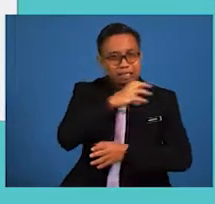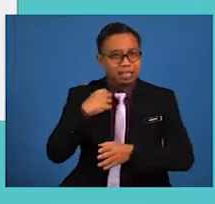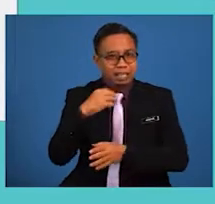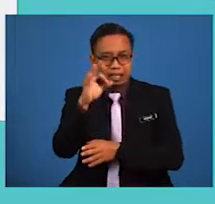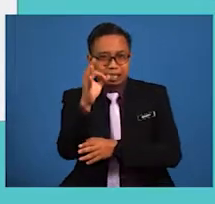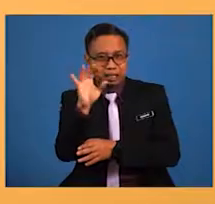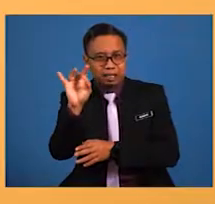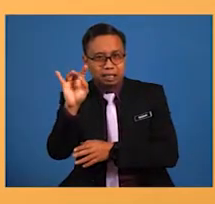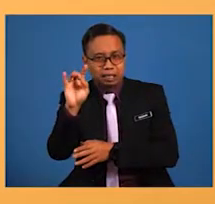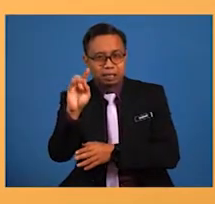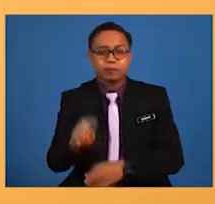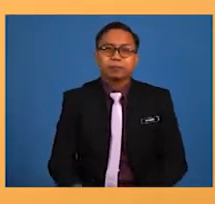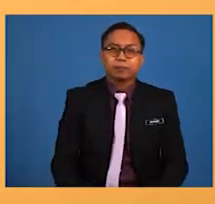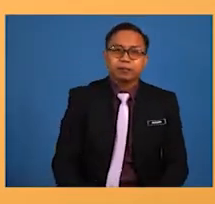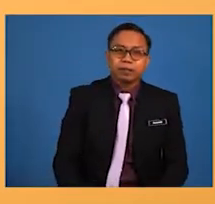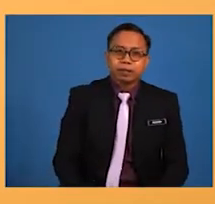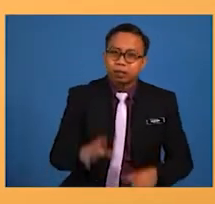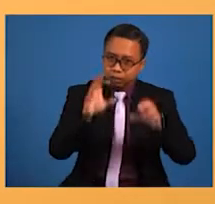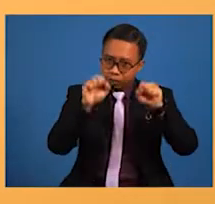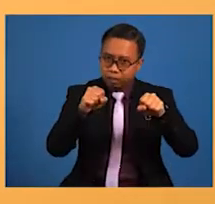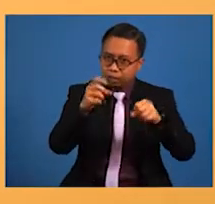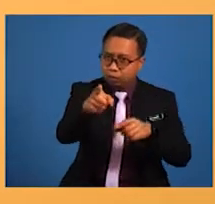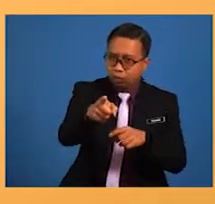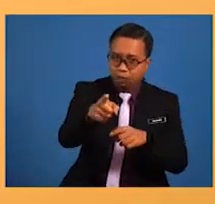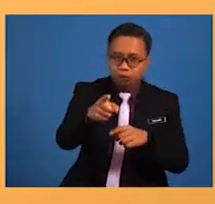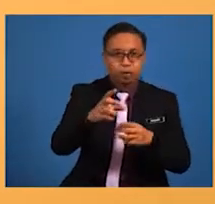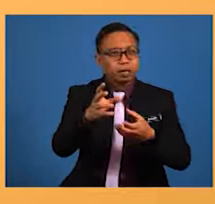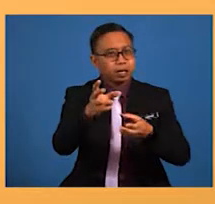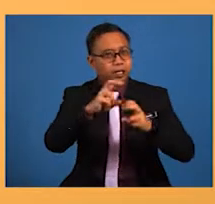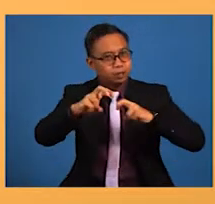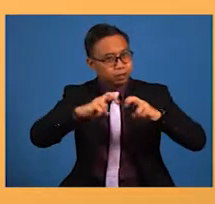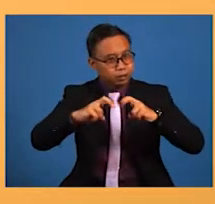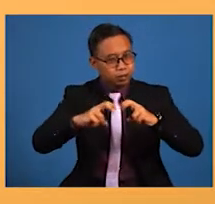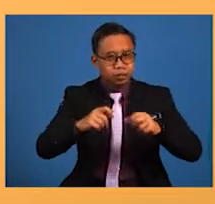1980, can you come up with your own analysis for the following year?